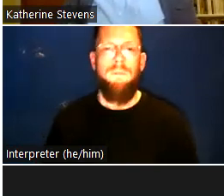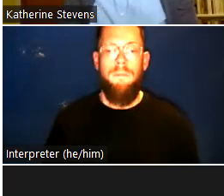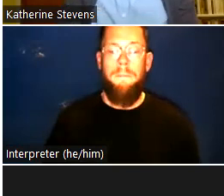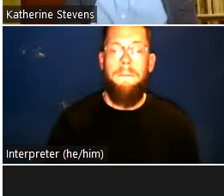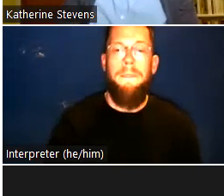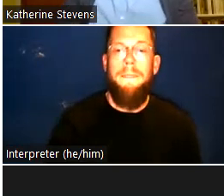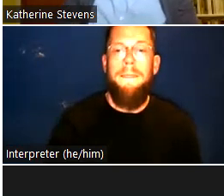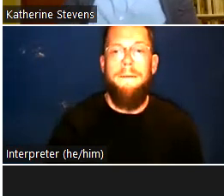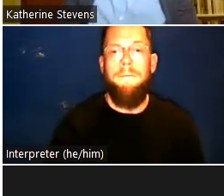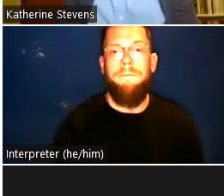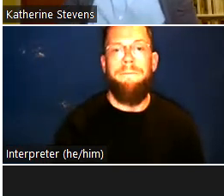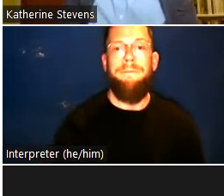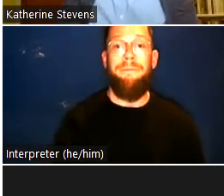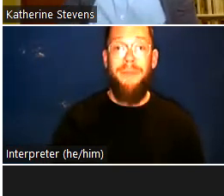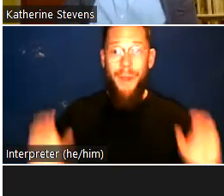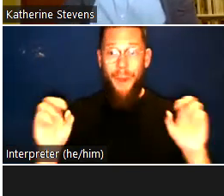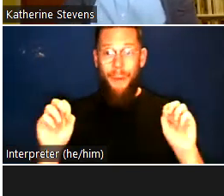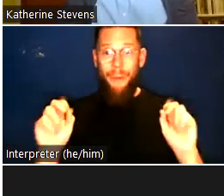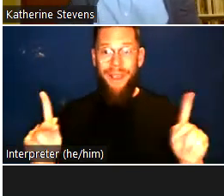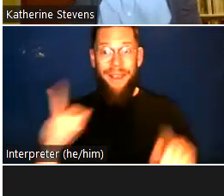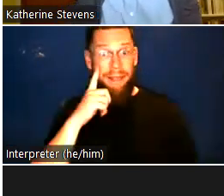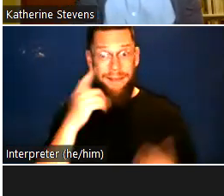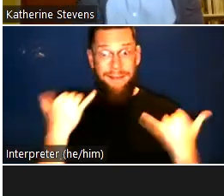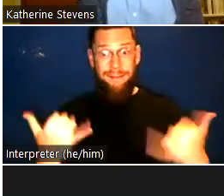Okay, I think we are ready to begin.